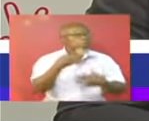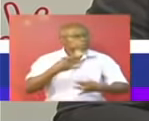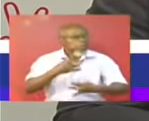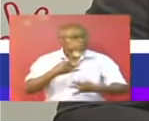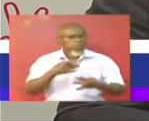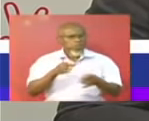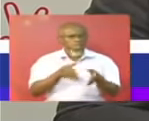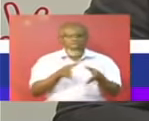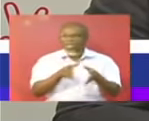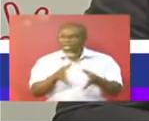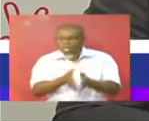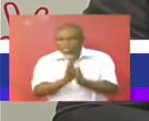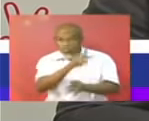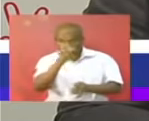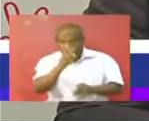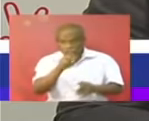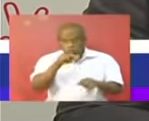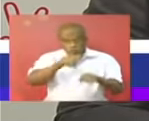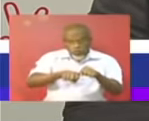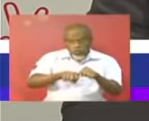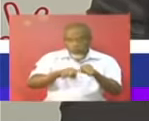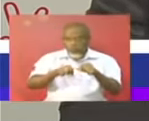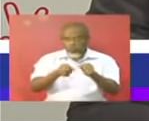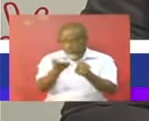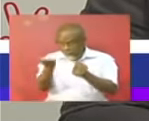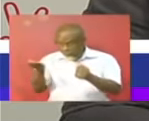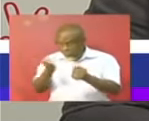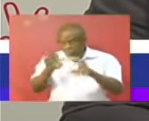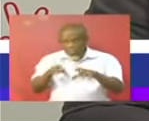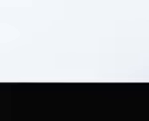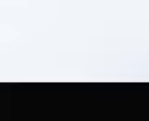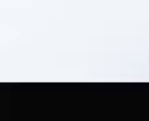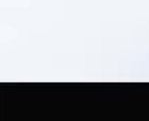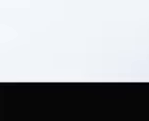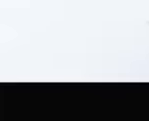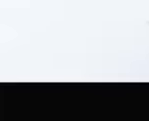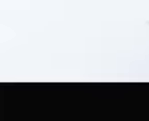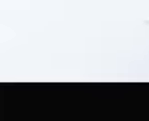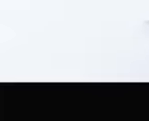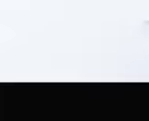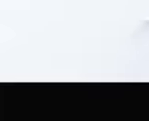So without further ado, let's hear you speak.